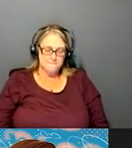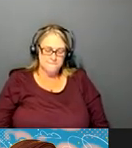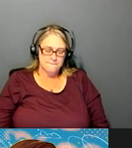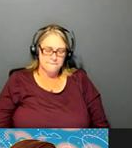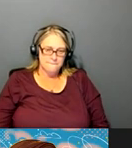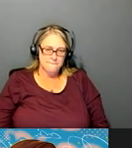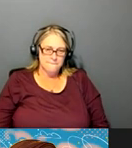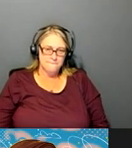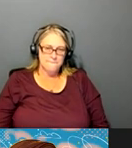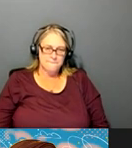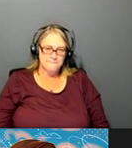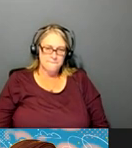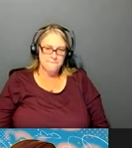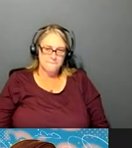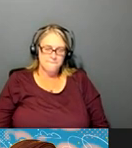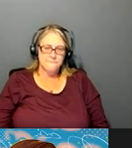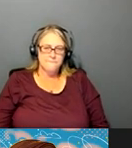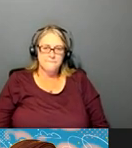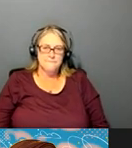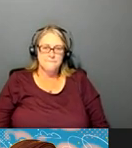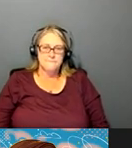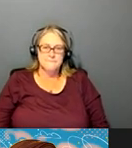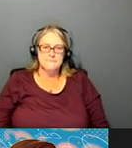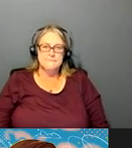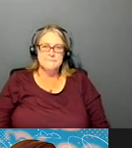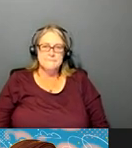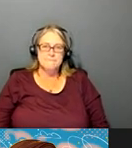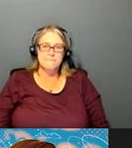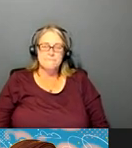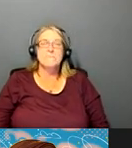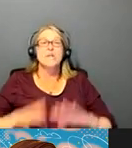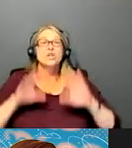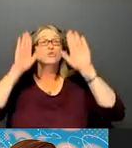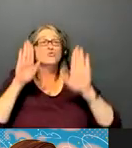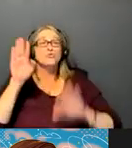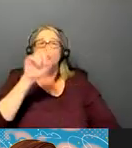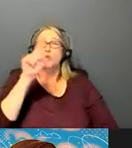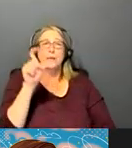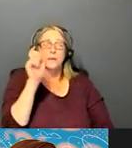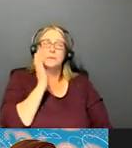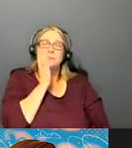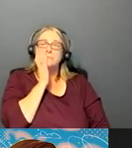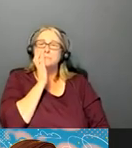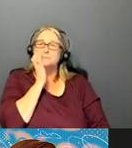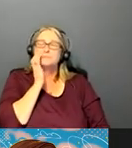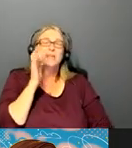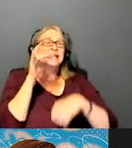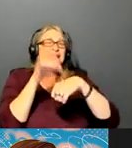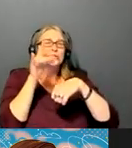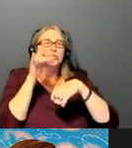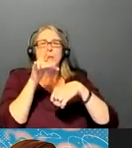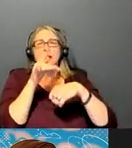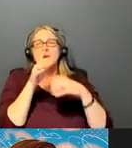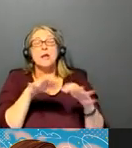I think it's a great question. And I think it touches on this really important part